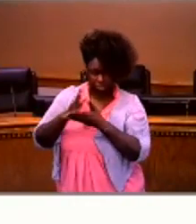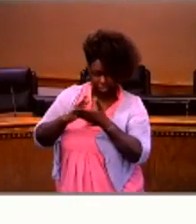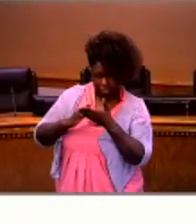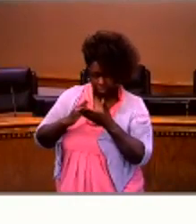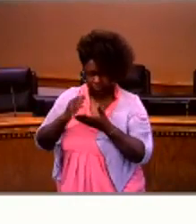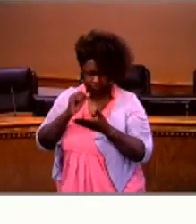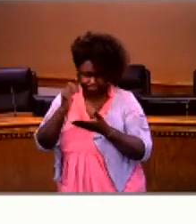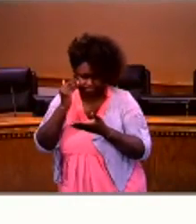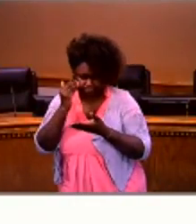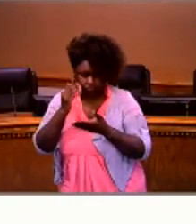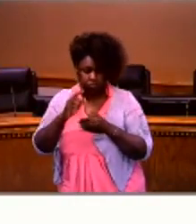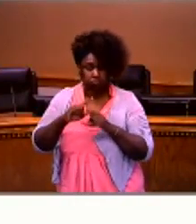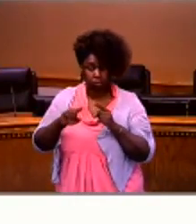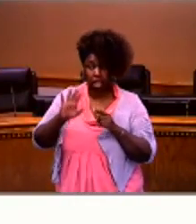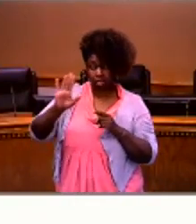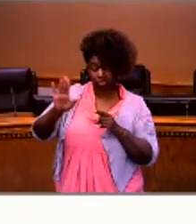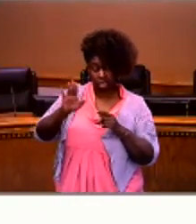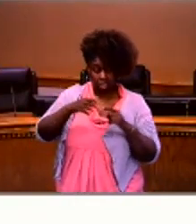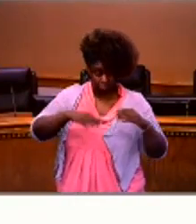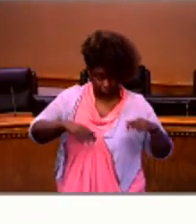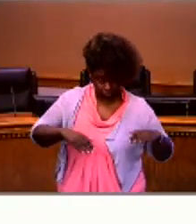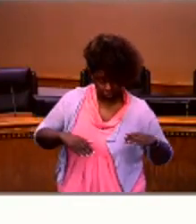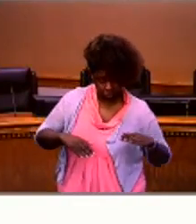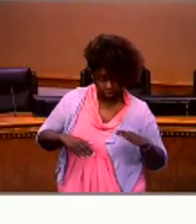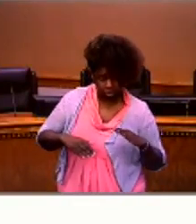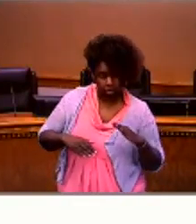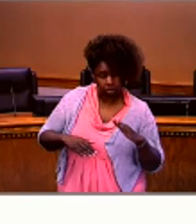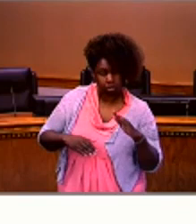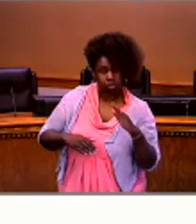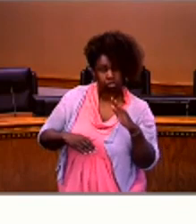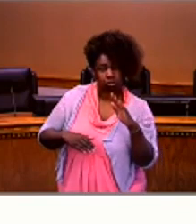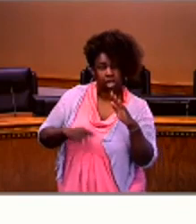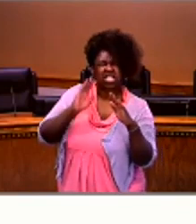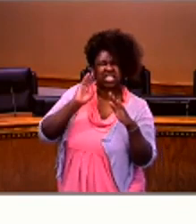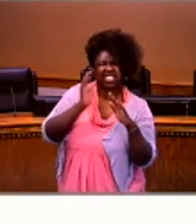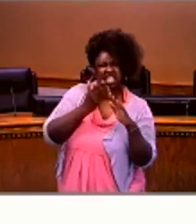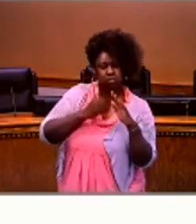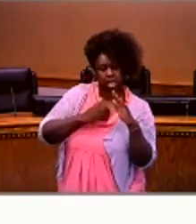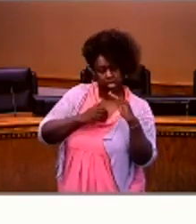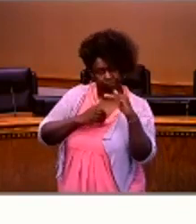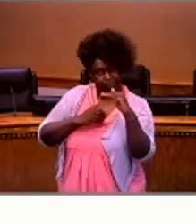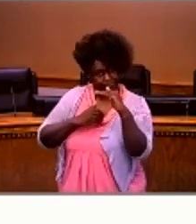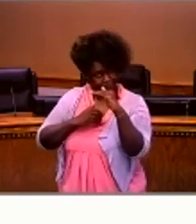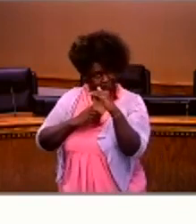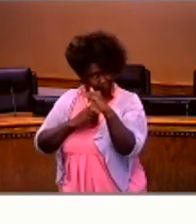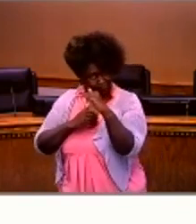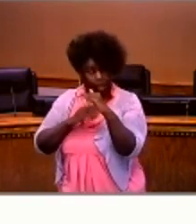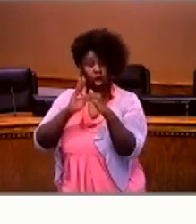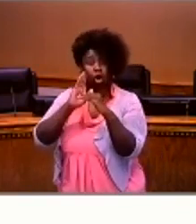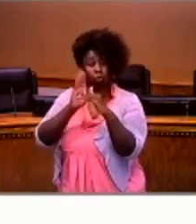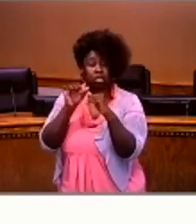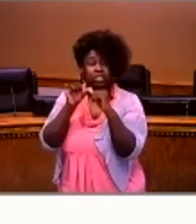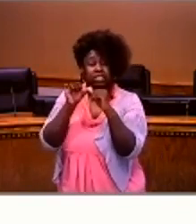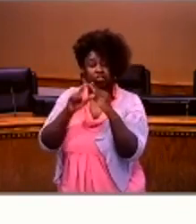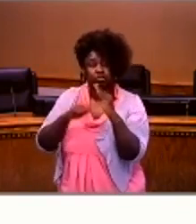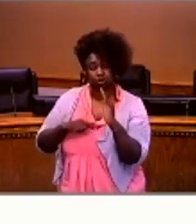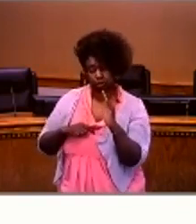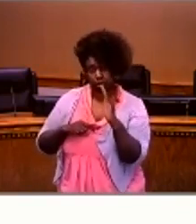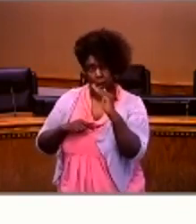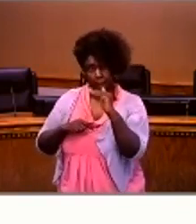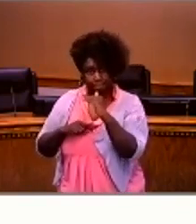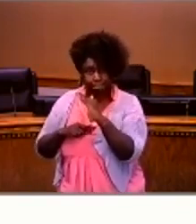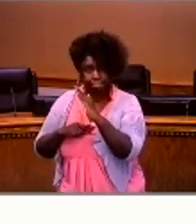curve does appear to have leveled off. It will continue to go up because this is a cumulative case curve,